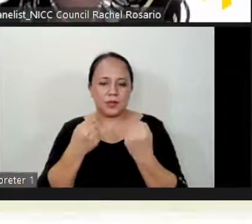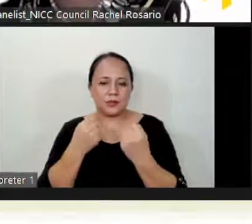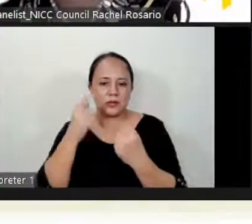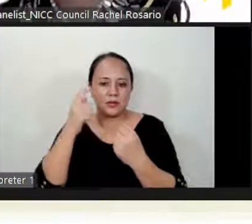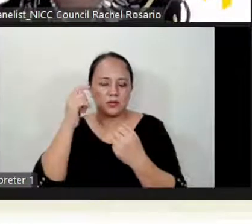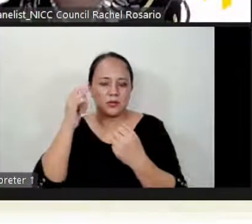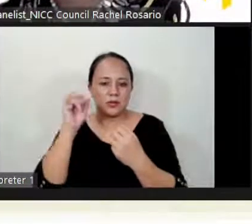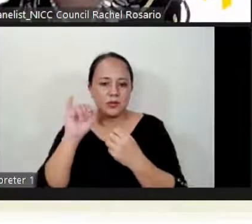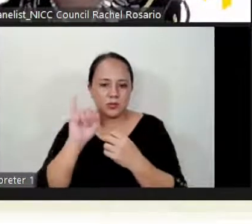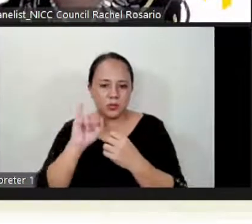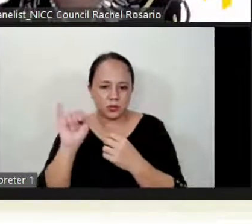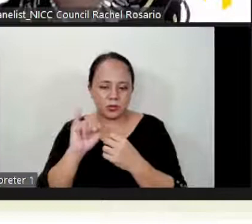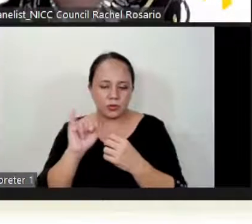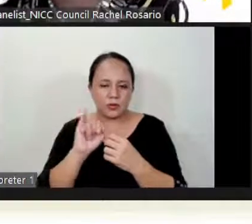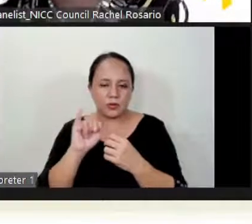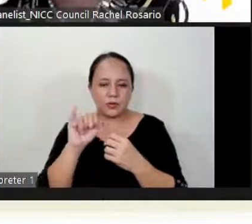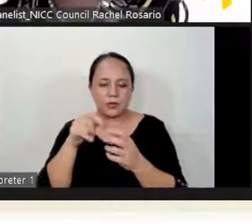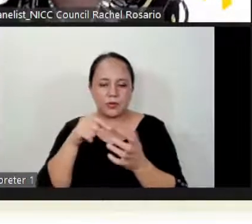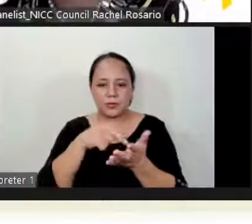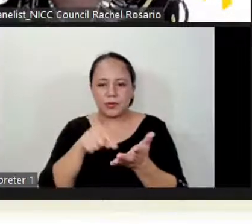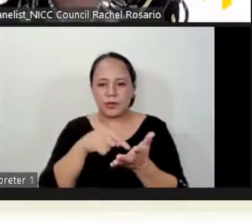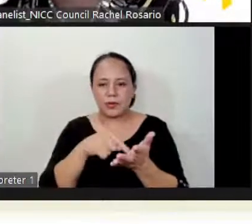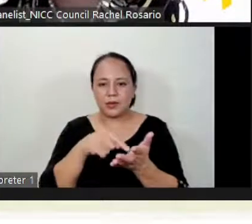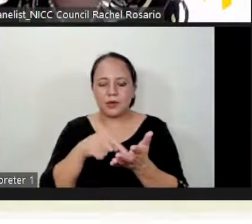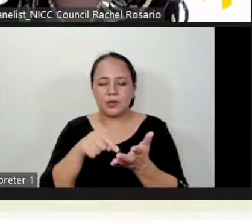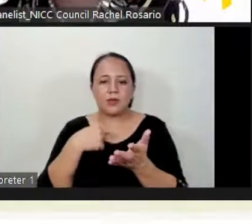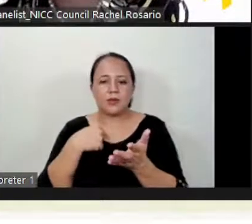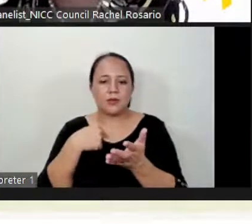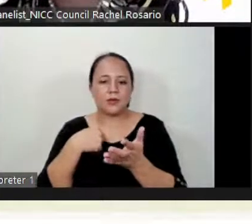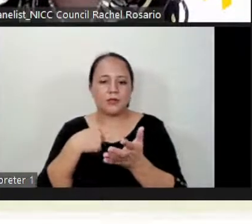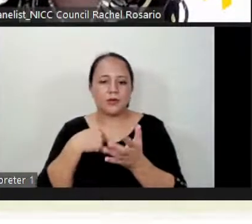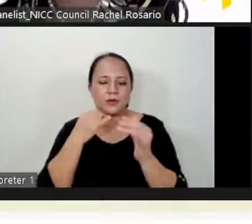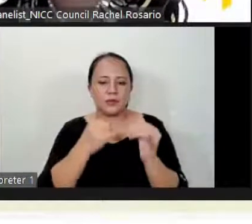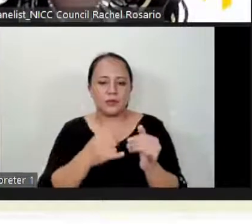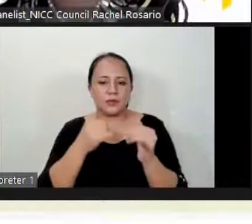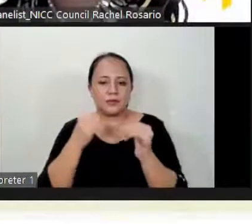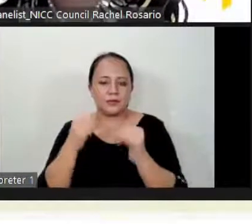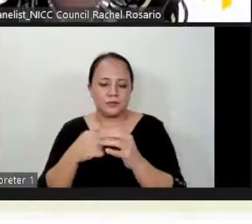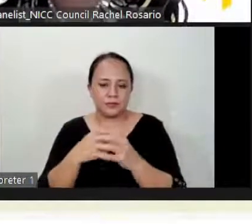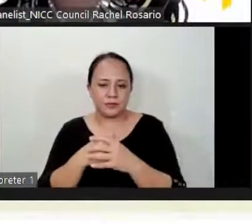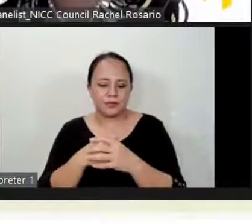insurance shall pay for your individual